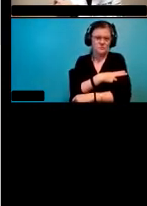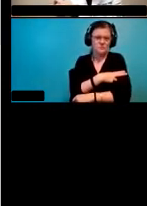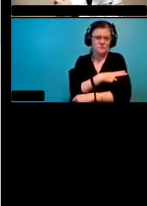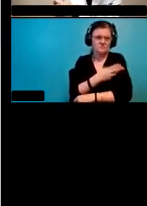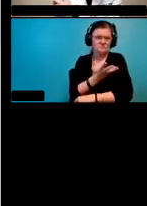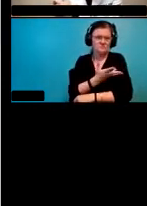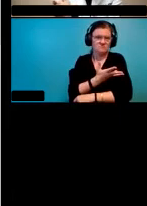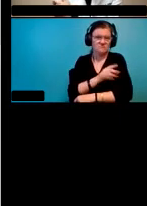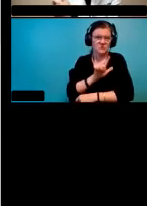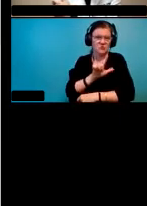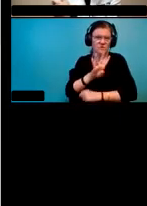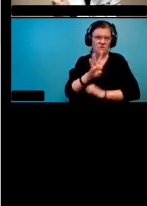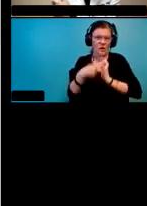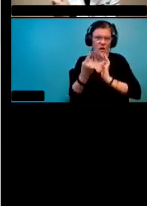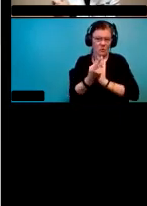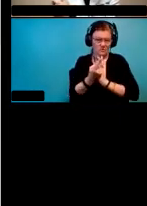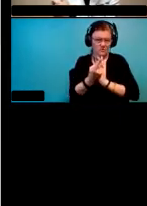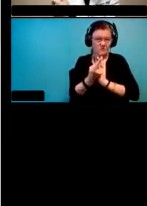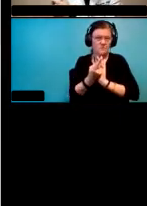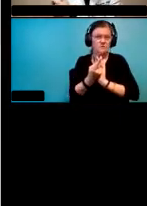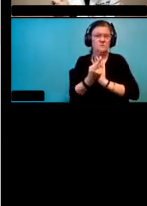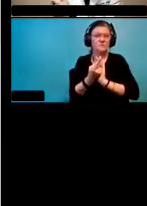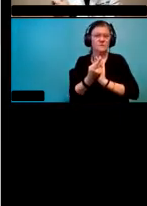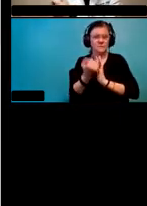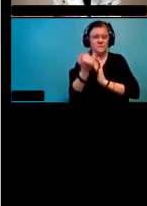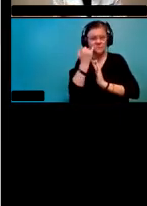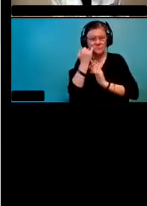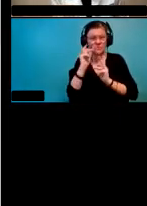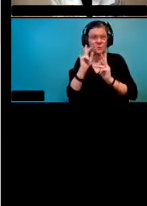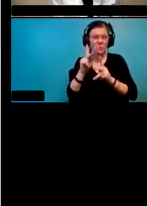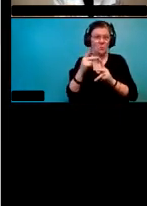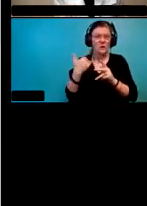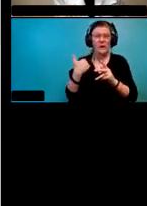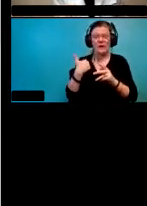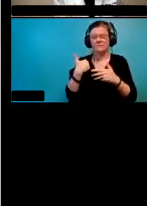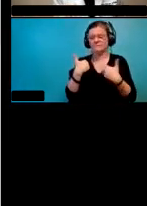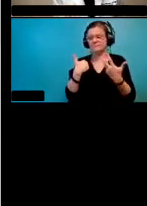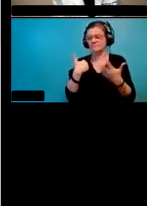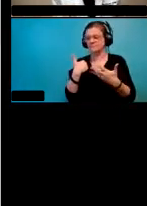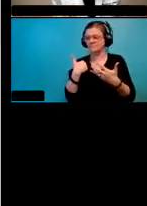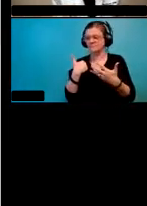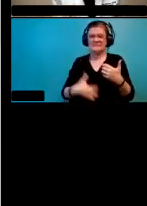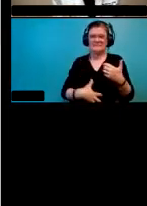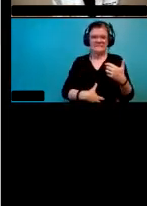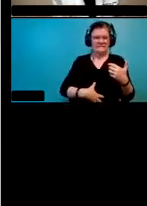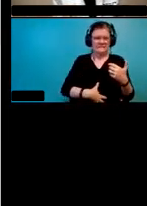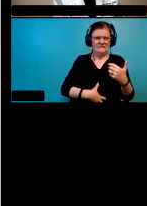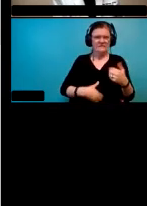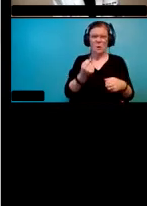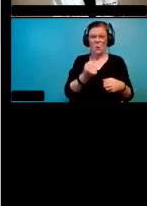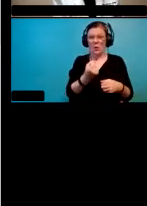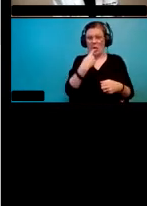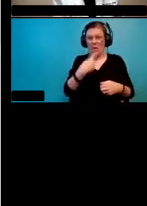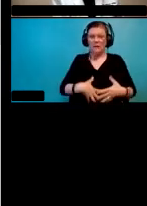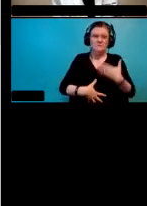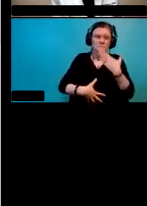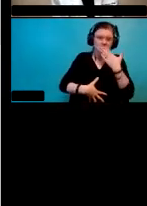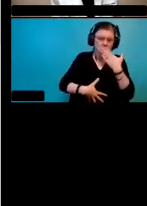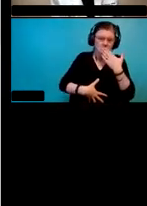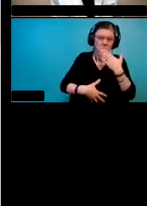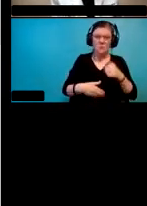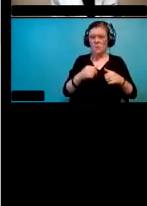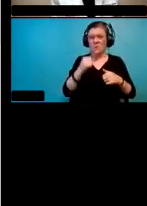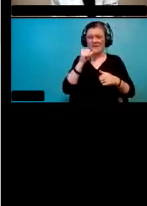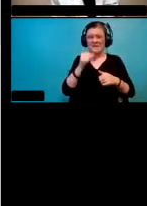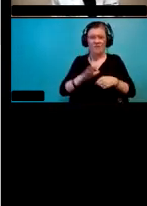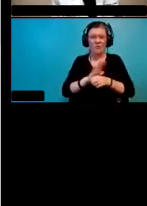for 24 hours. So if a person has some problems with gastric absorption problems,